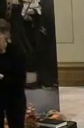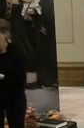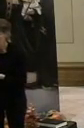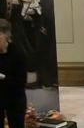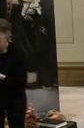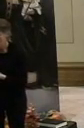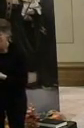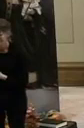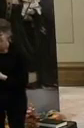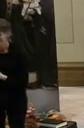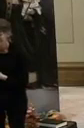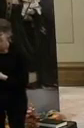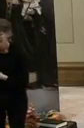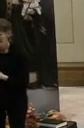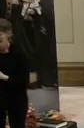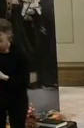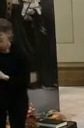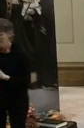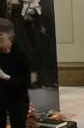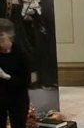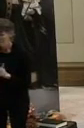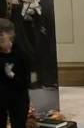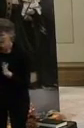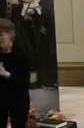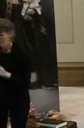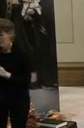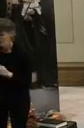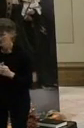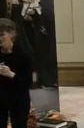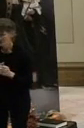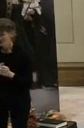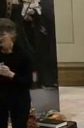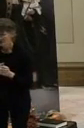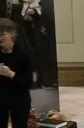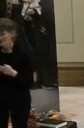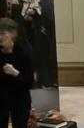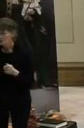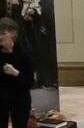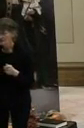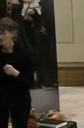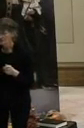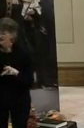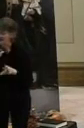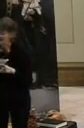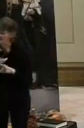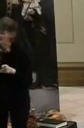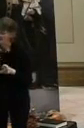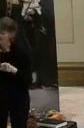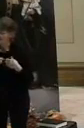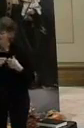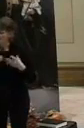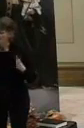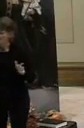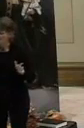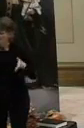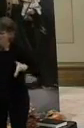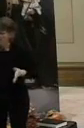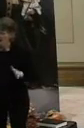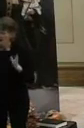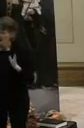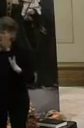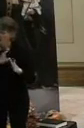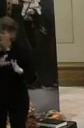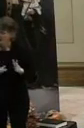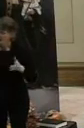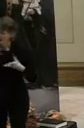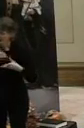about where you need to allow Christ to come in and take over in certain places in your life. Sometimes